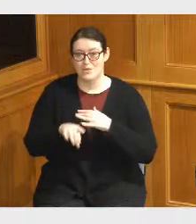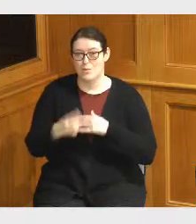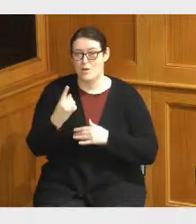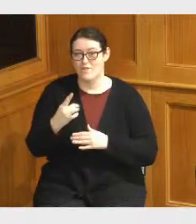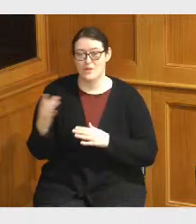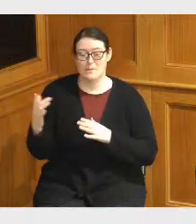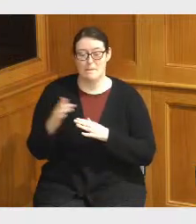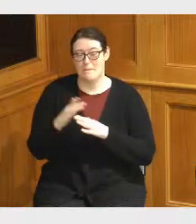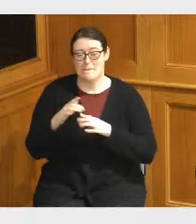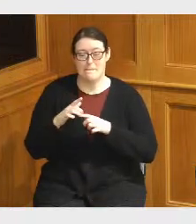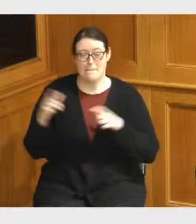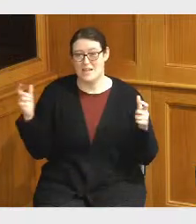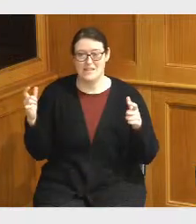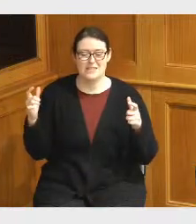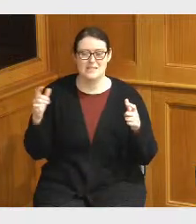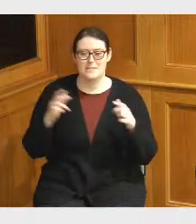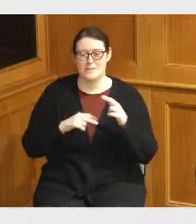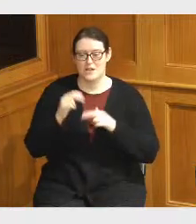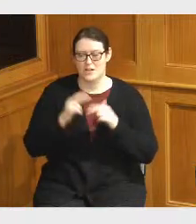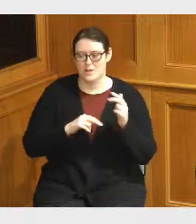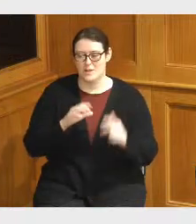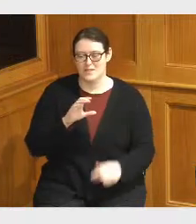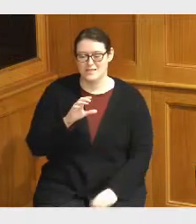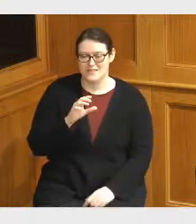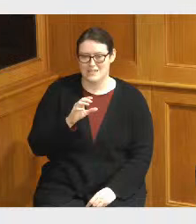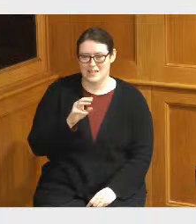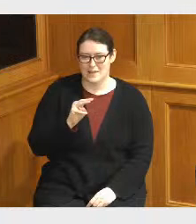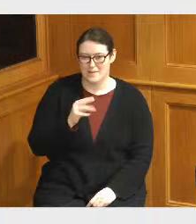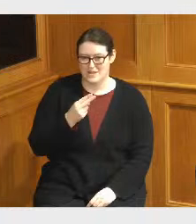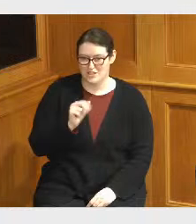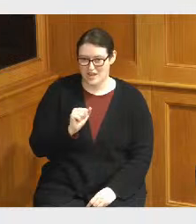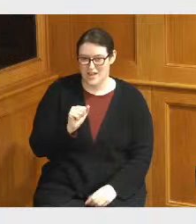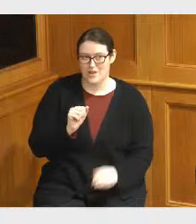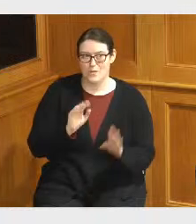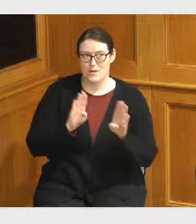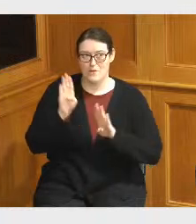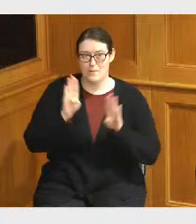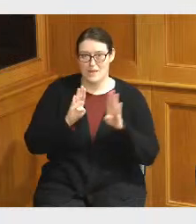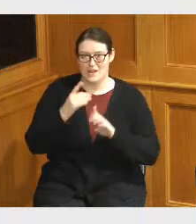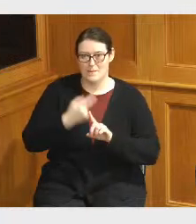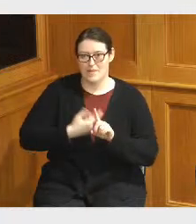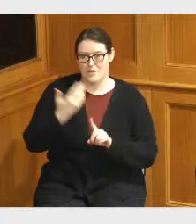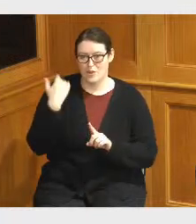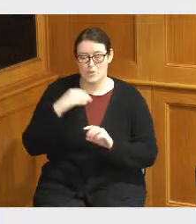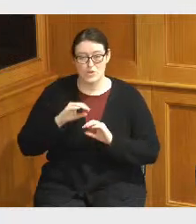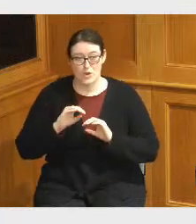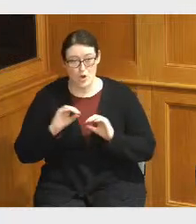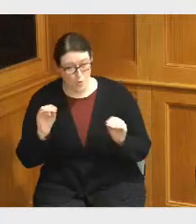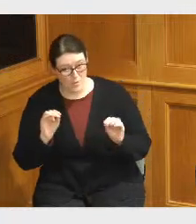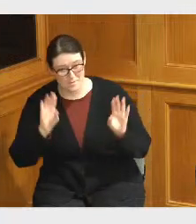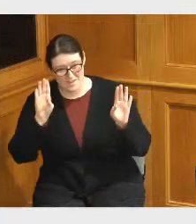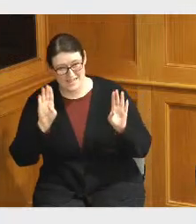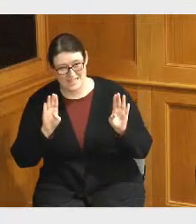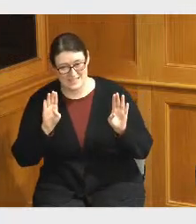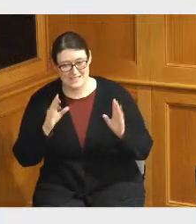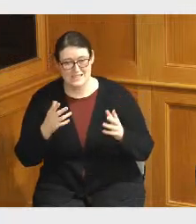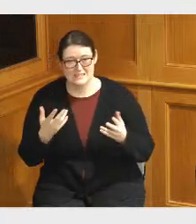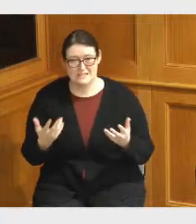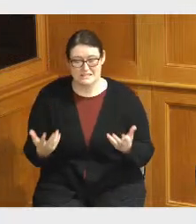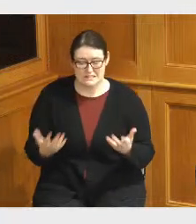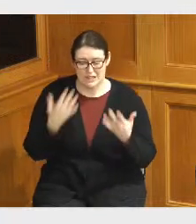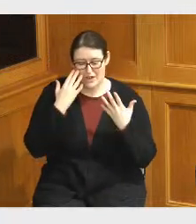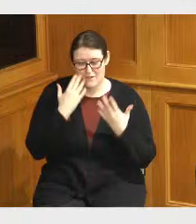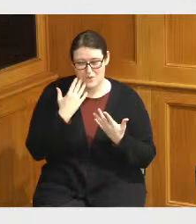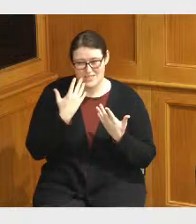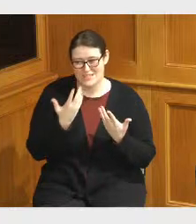buildings. Unfortunately, when CMHA went out for bid about a month ago on this project, there were no bidders. And so there is